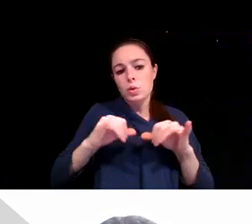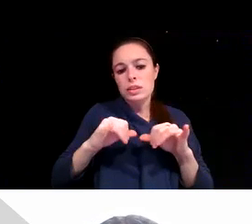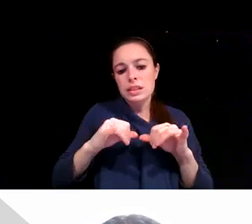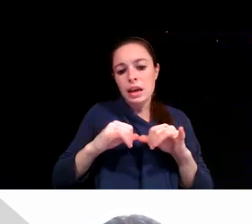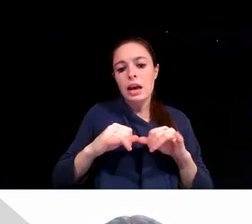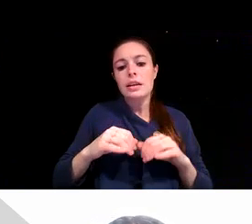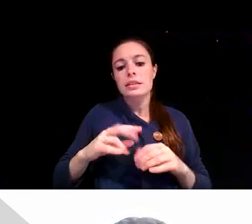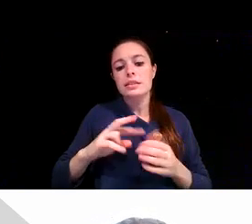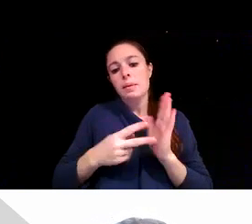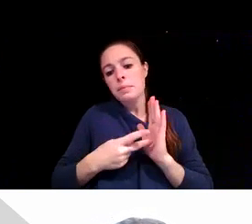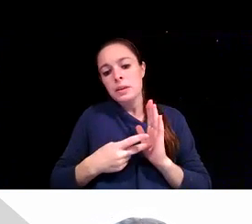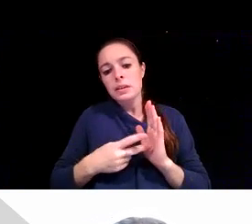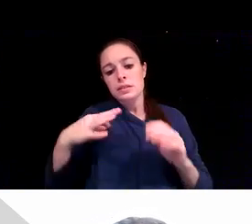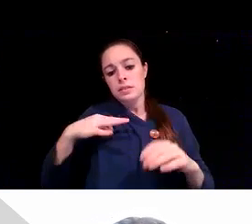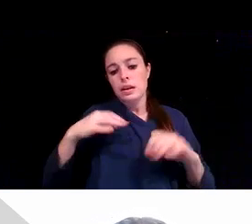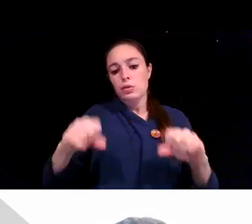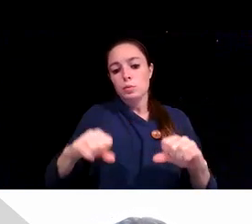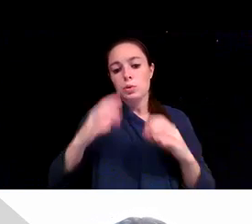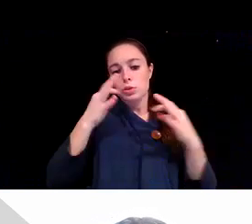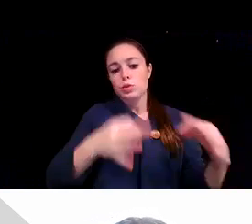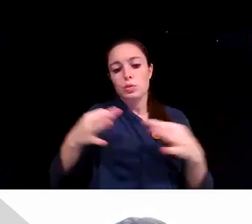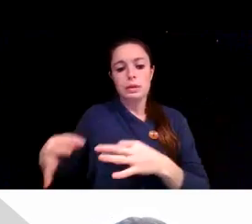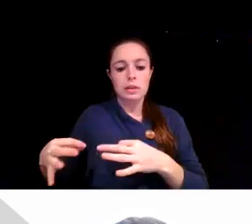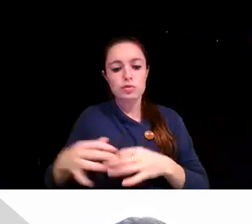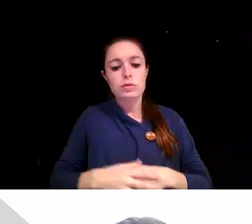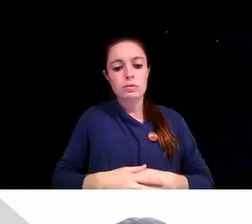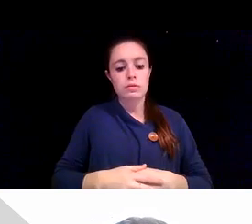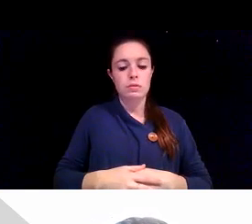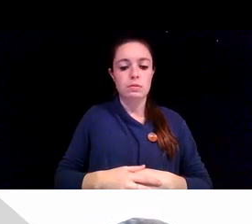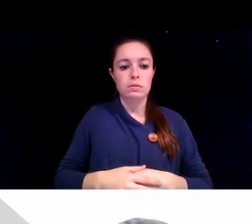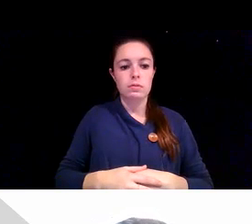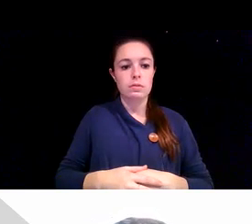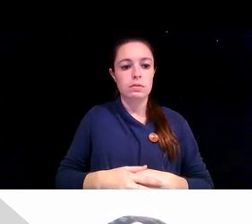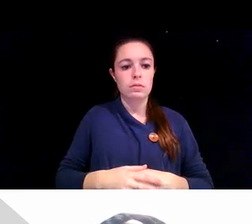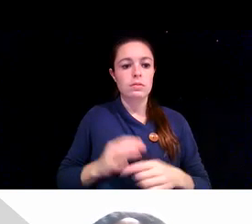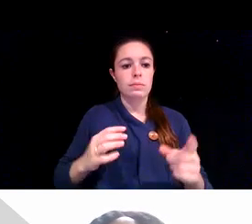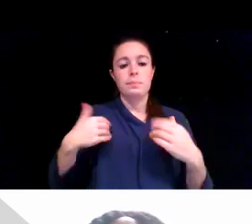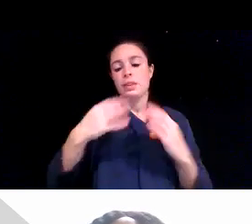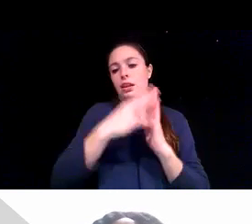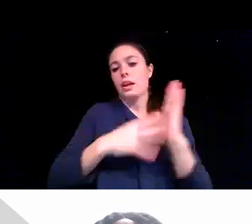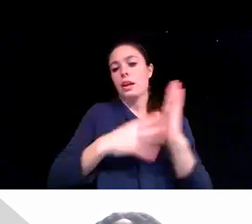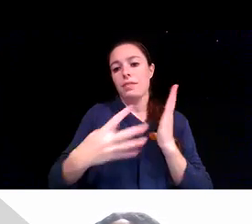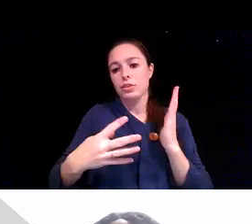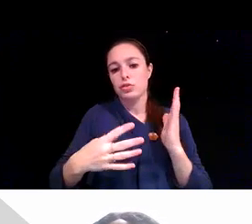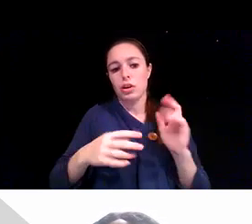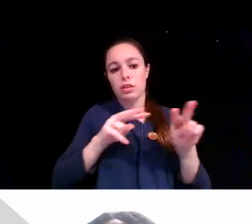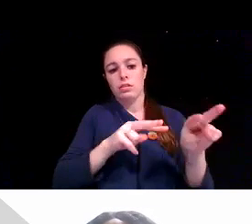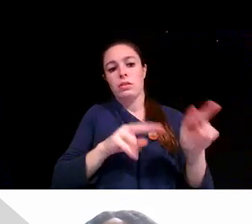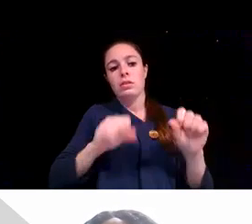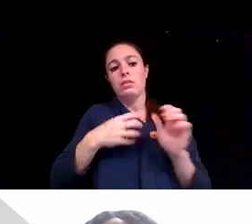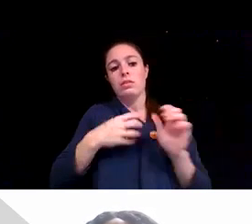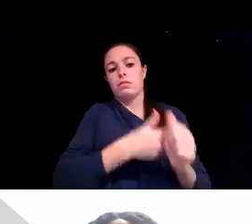eligibility determination, we'll look at this chart, which provides us with